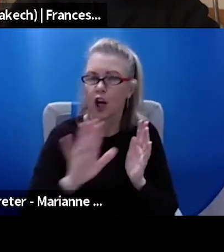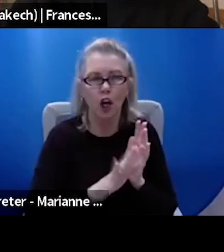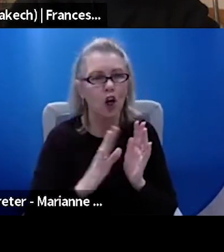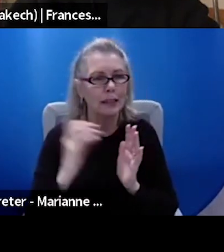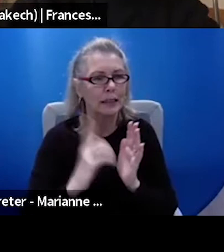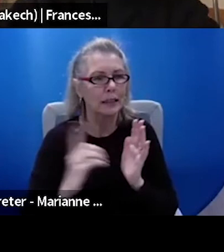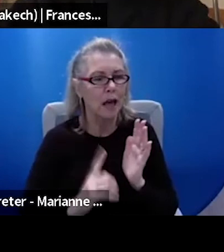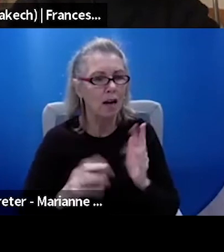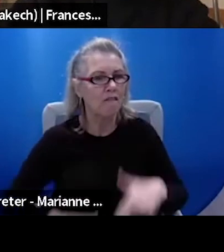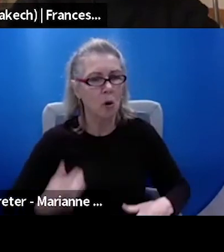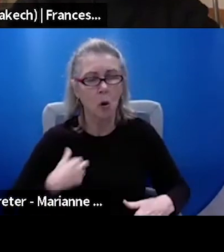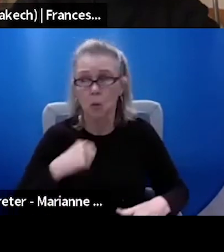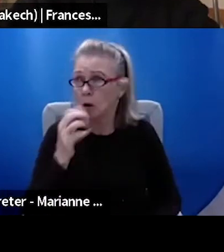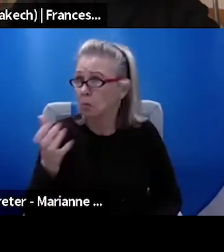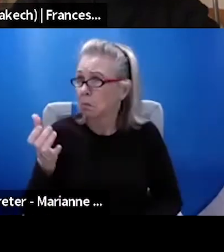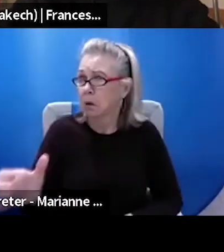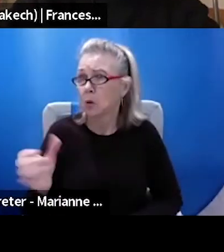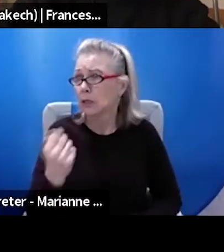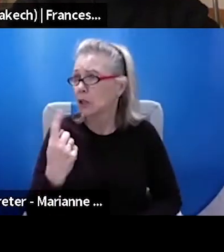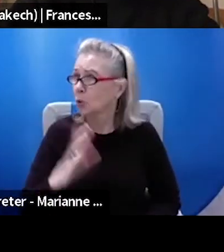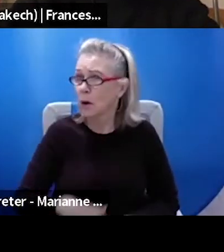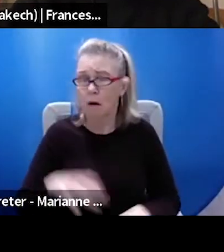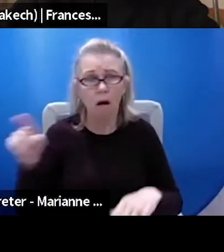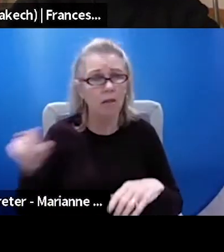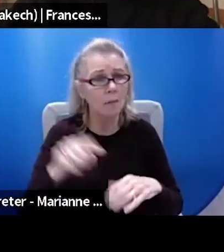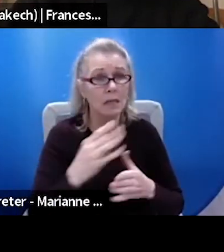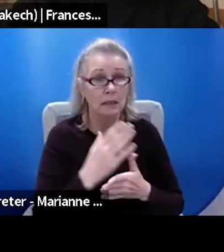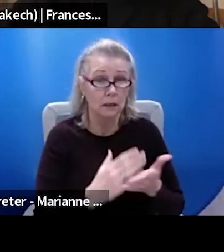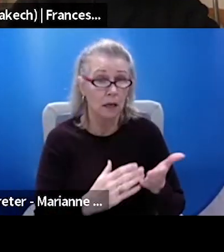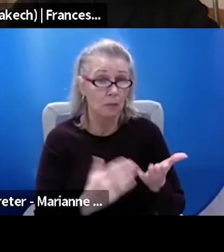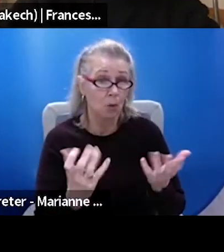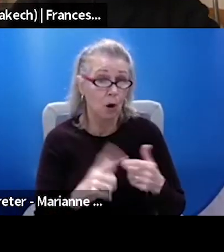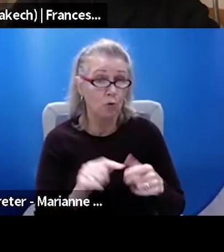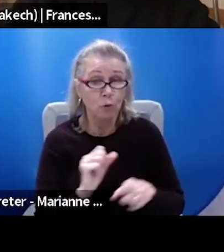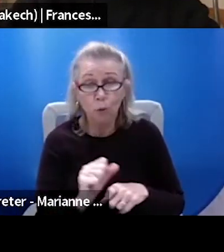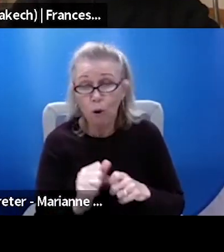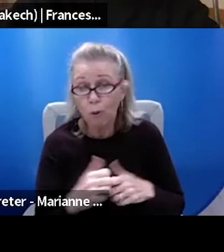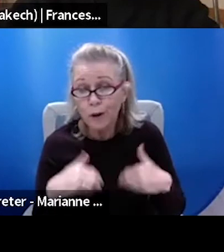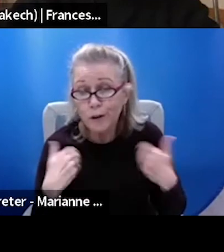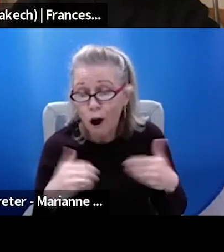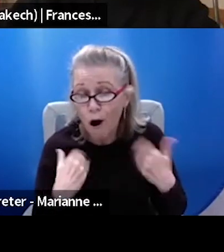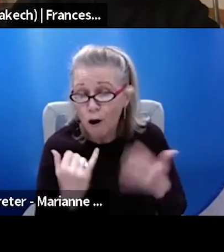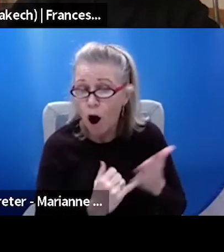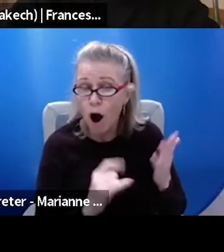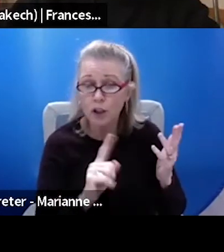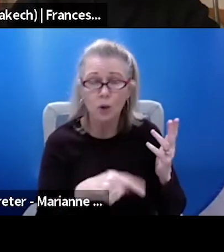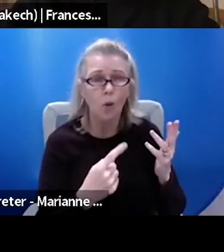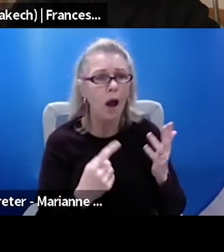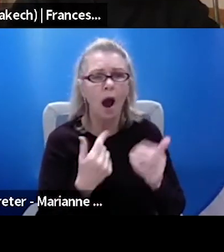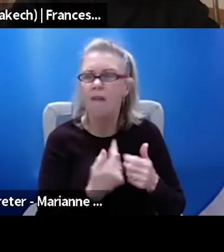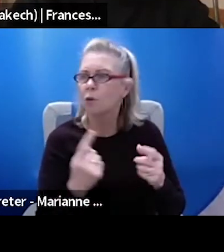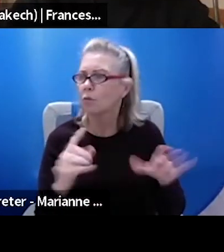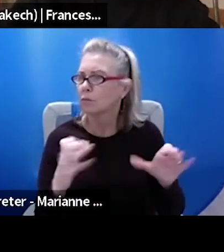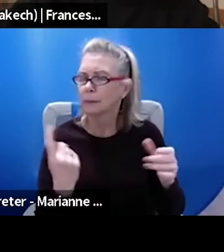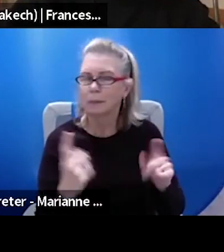impose anything on them. Some want to just work with young artists. Some want to, everyone does something different.